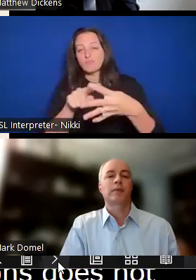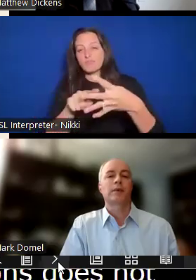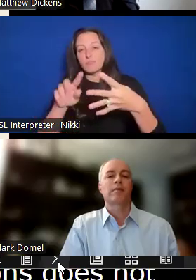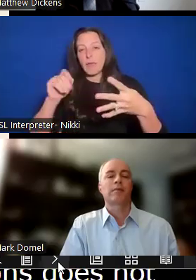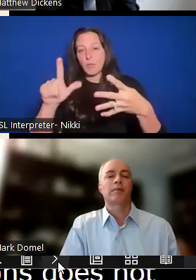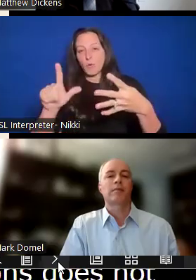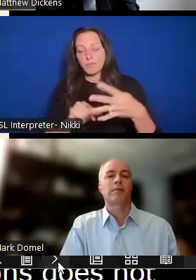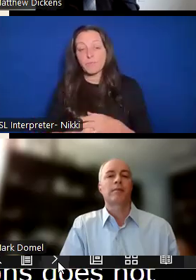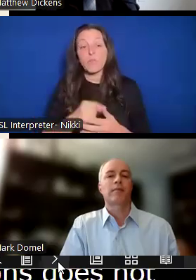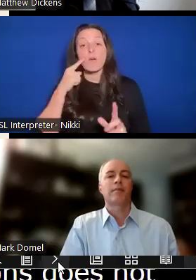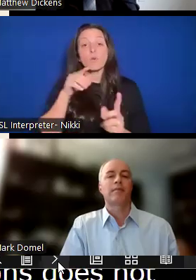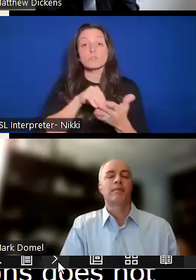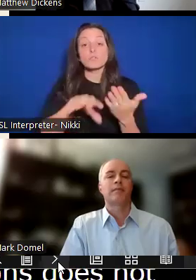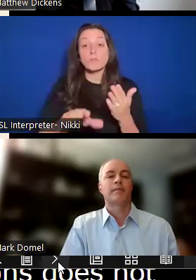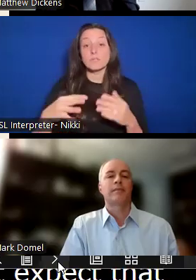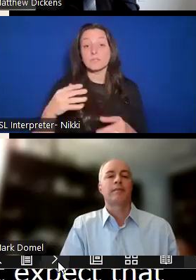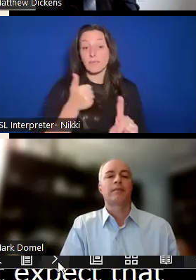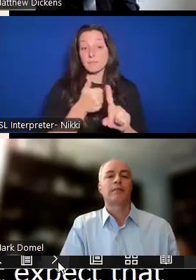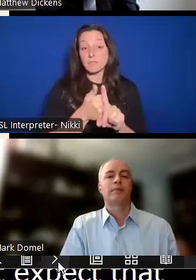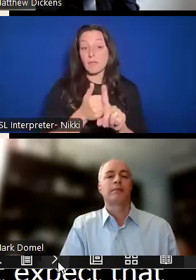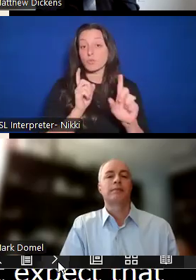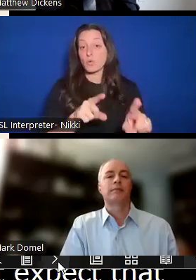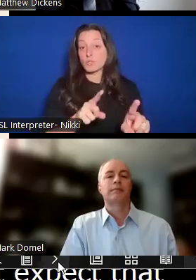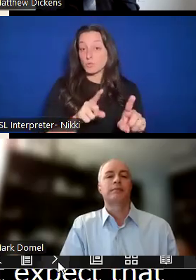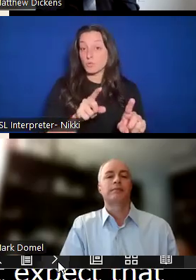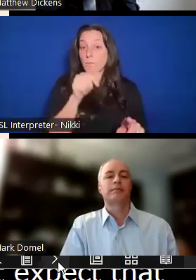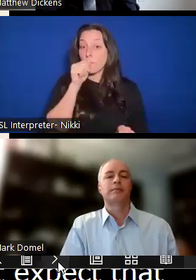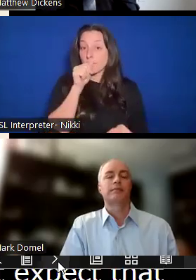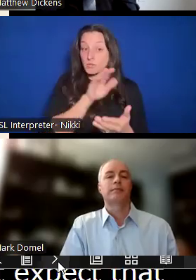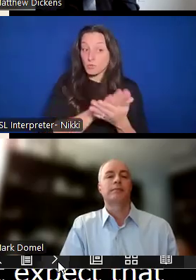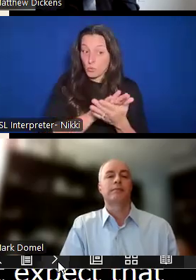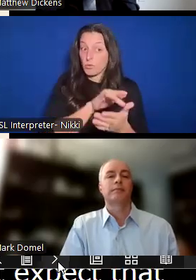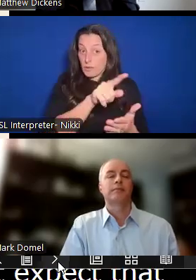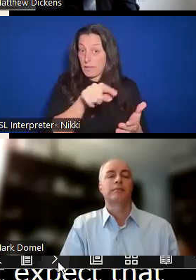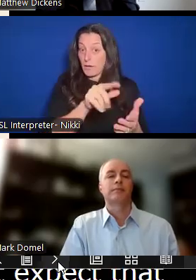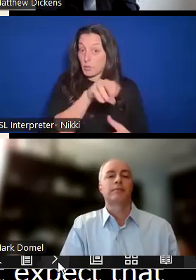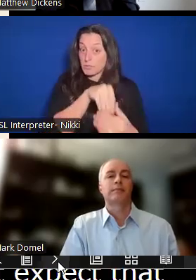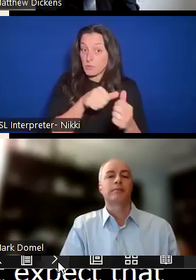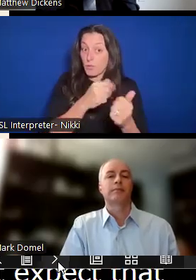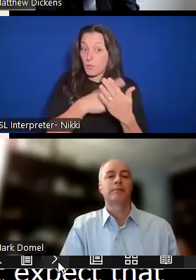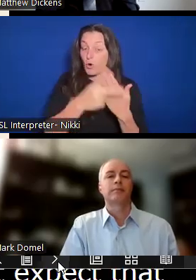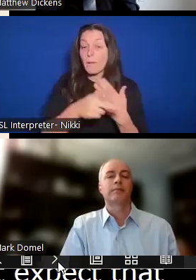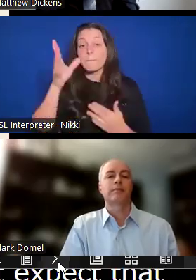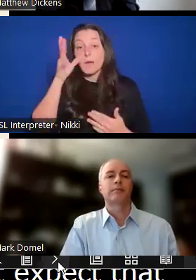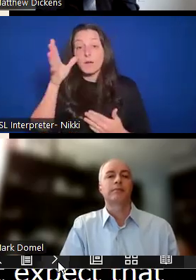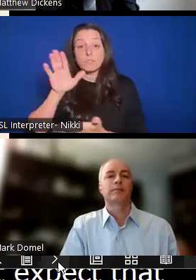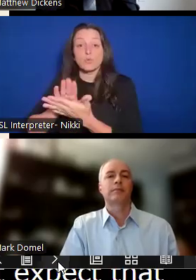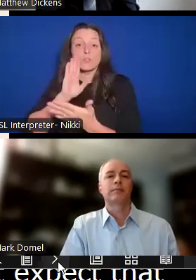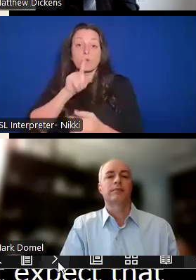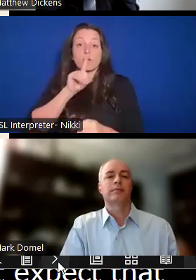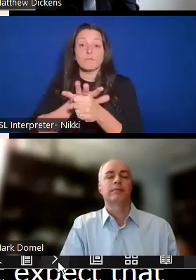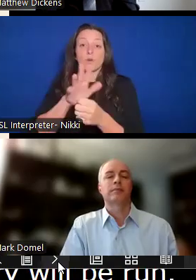For students that are attending a participating private school, parents and schools will confirm enrollment later this